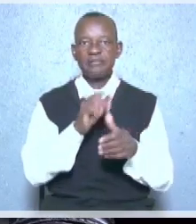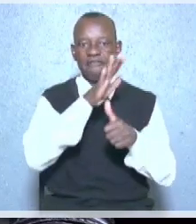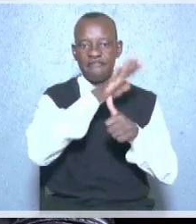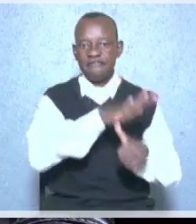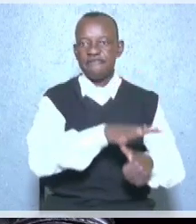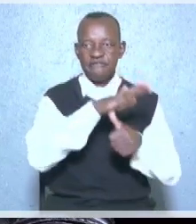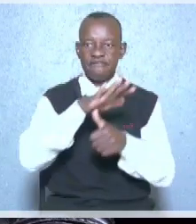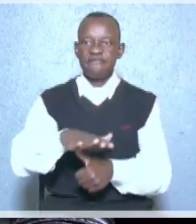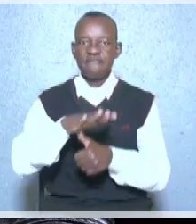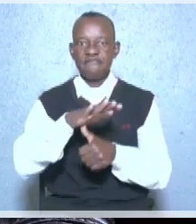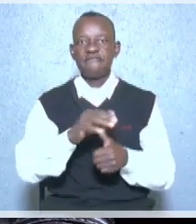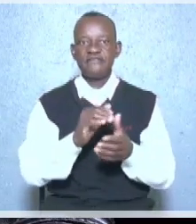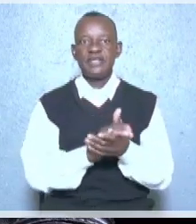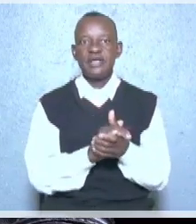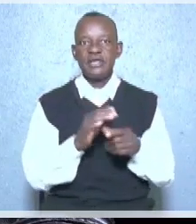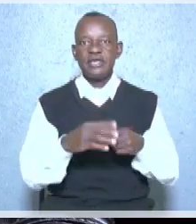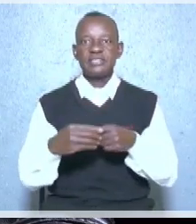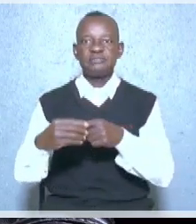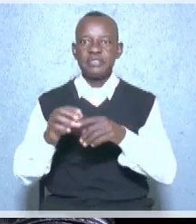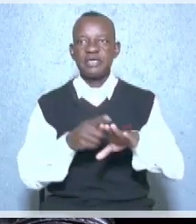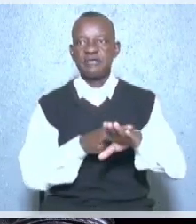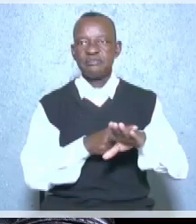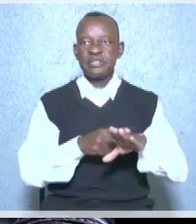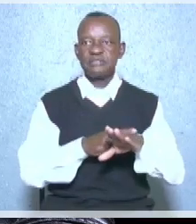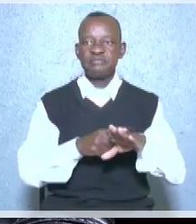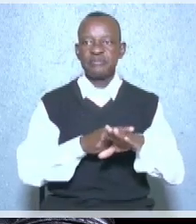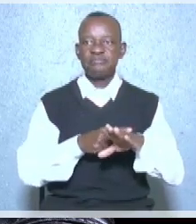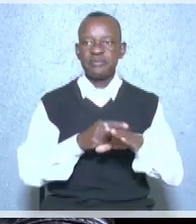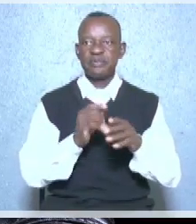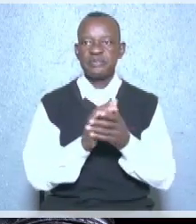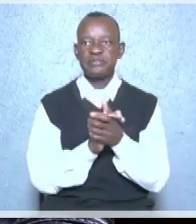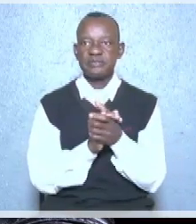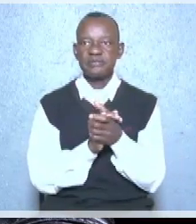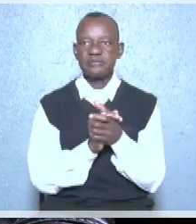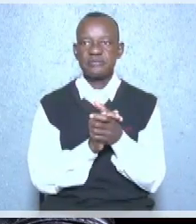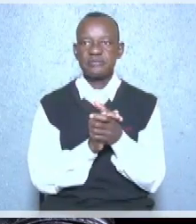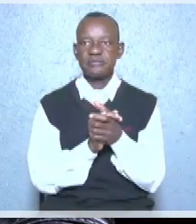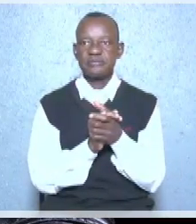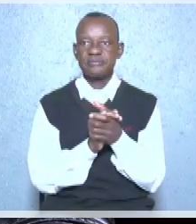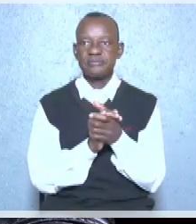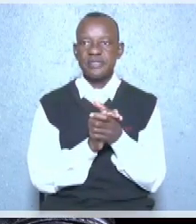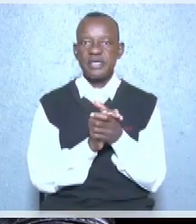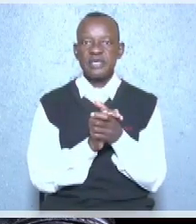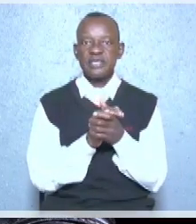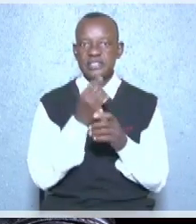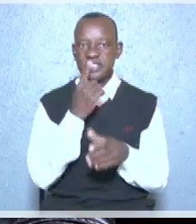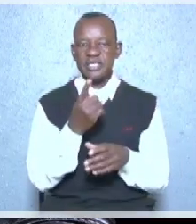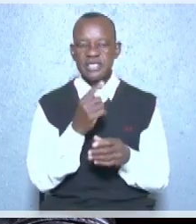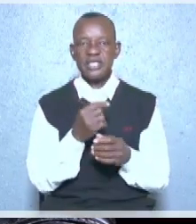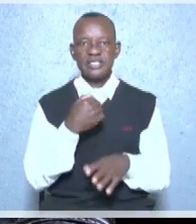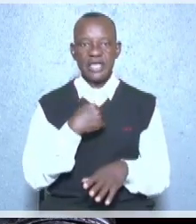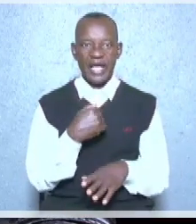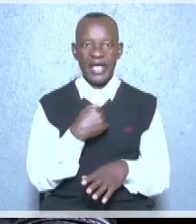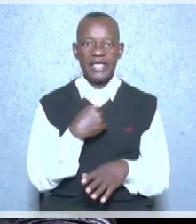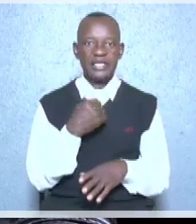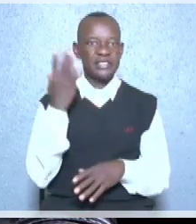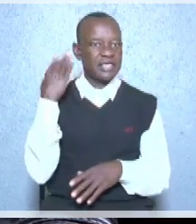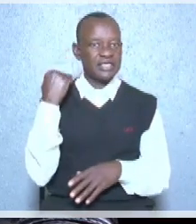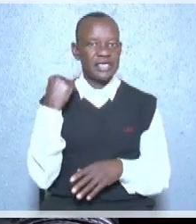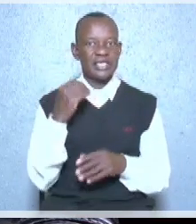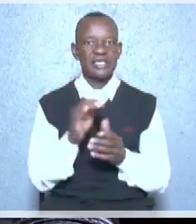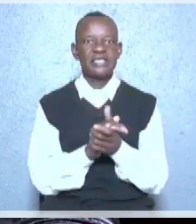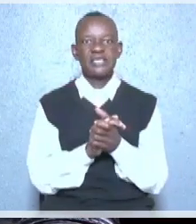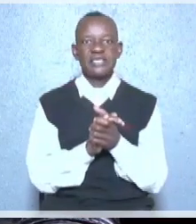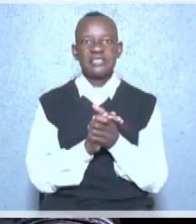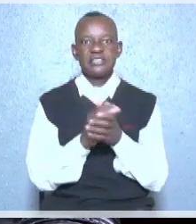people, if I may put it that way, that can tell you that I have had a good career prior to independence. So it